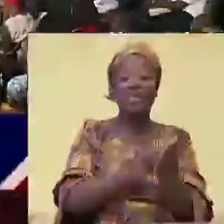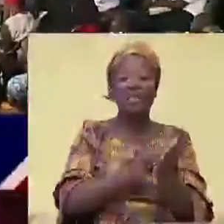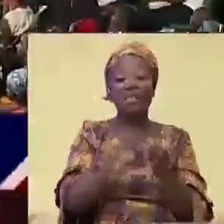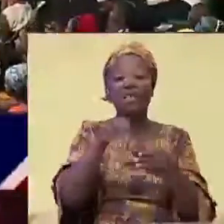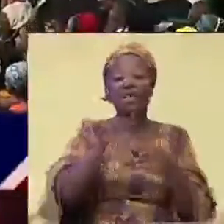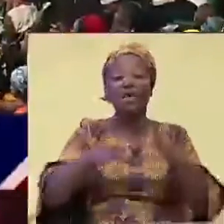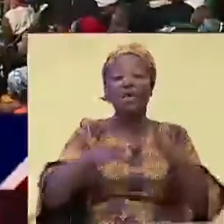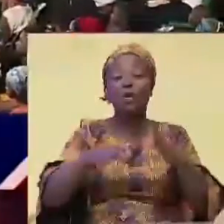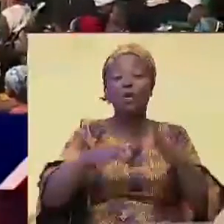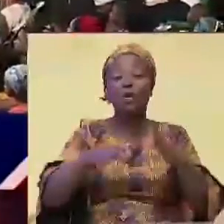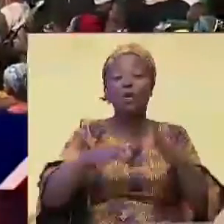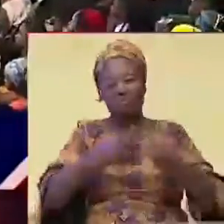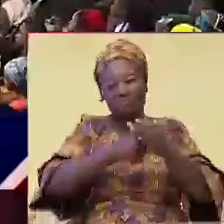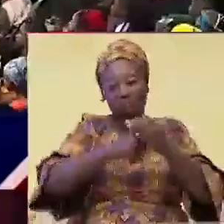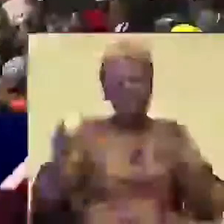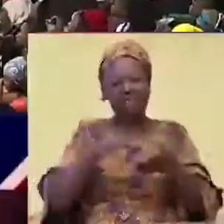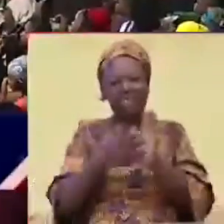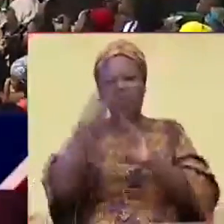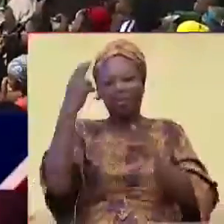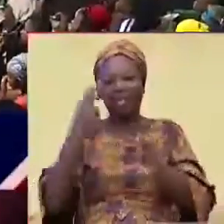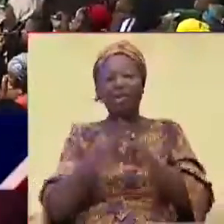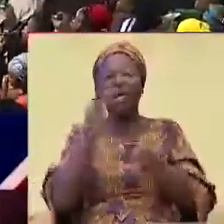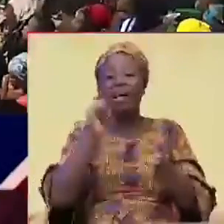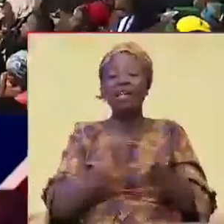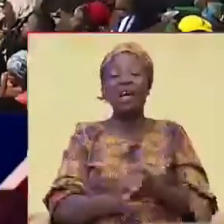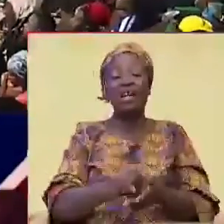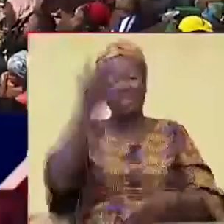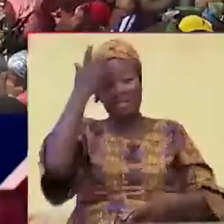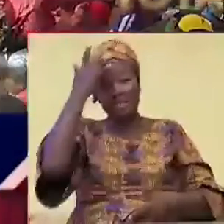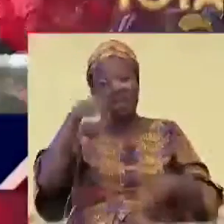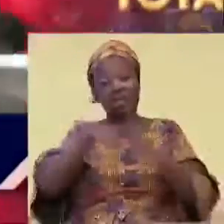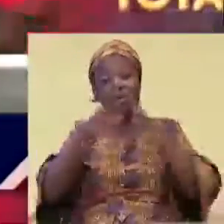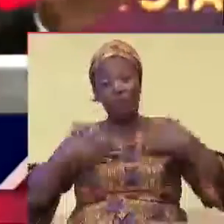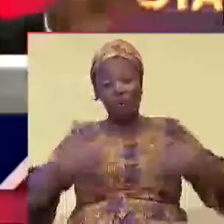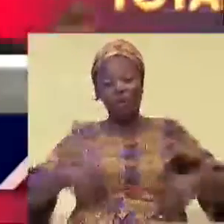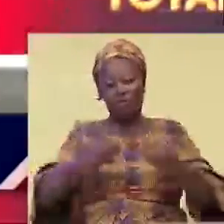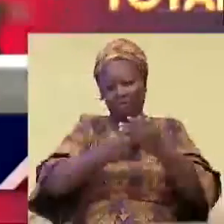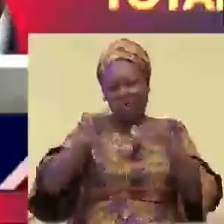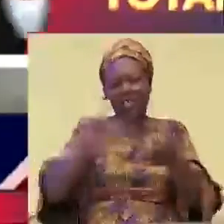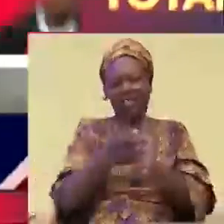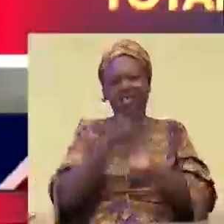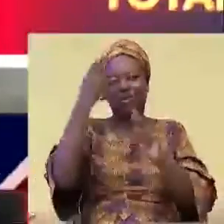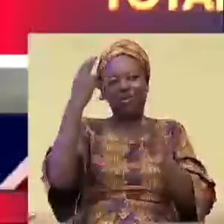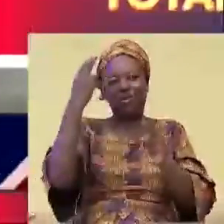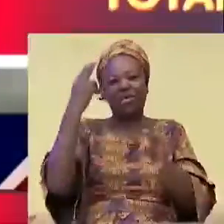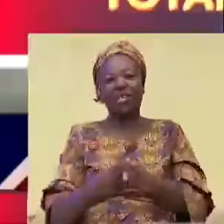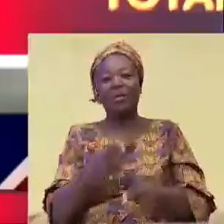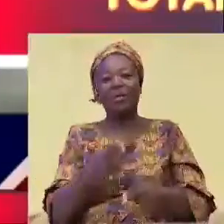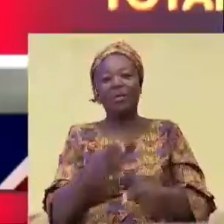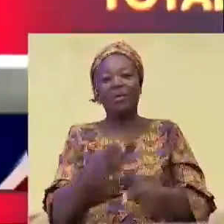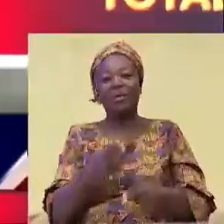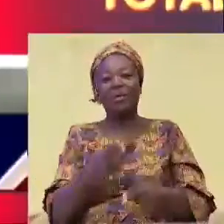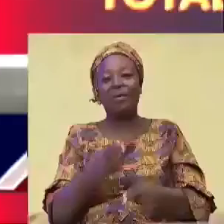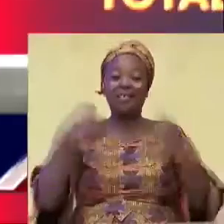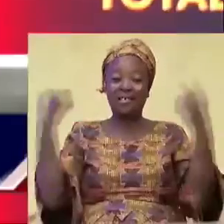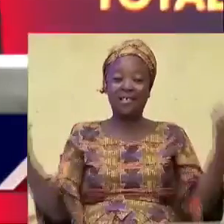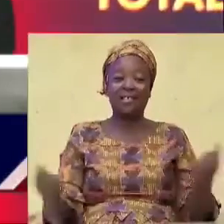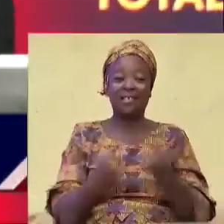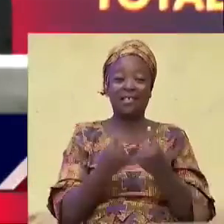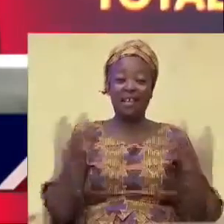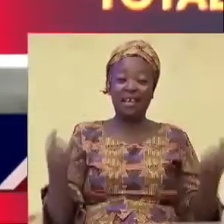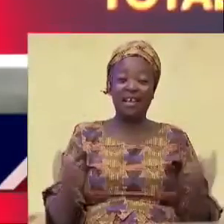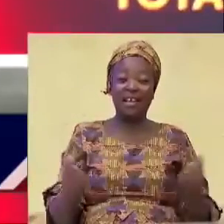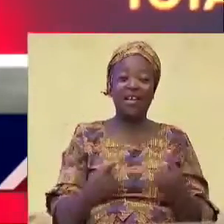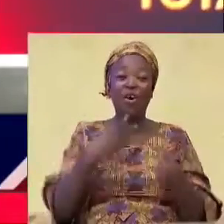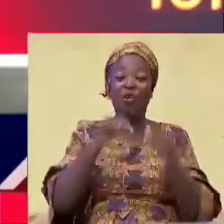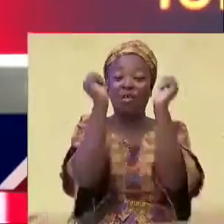that weakness in your body will vanish away. And that sickness in your body will vanish away. and